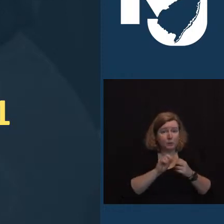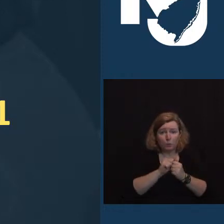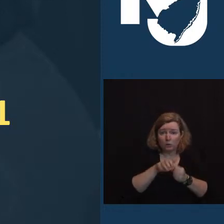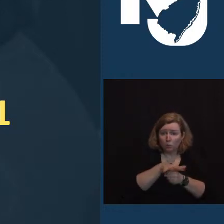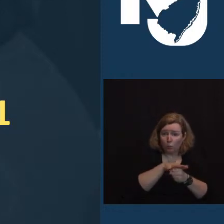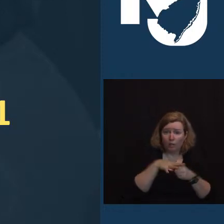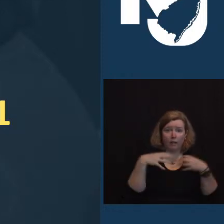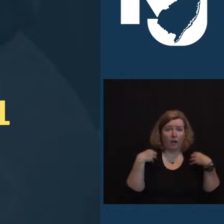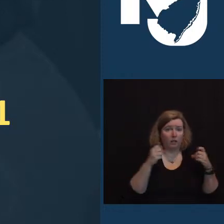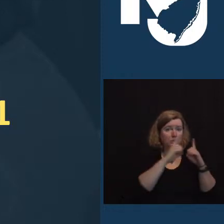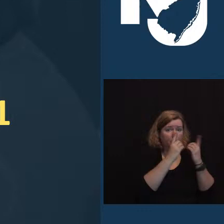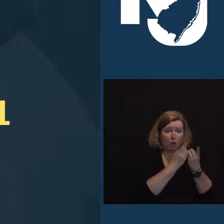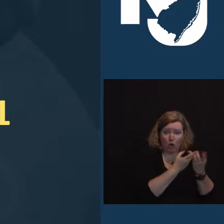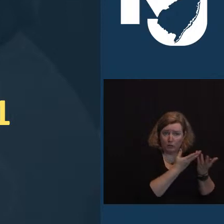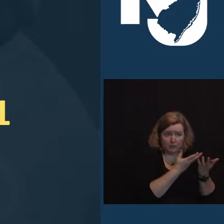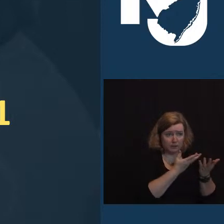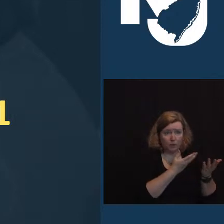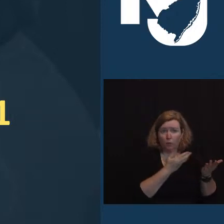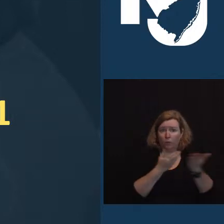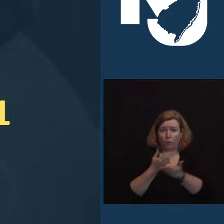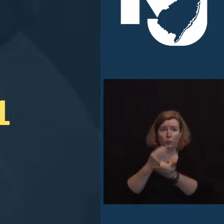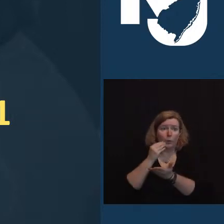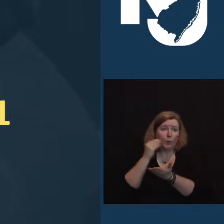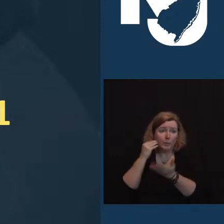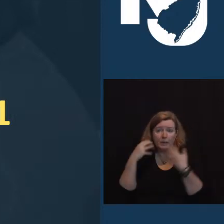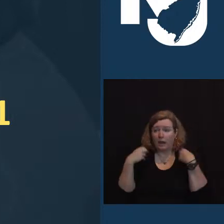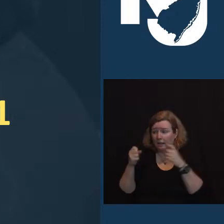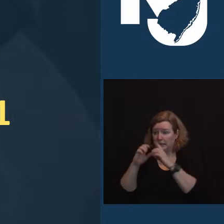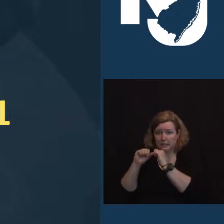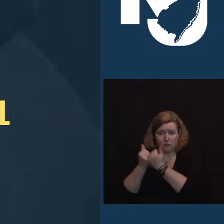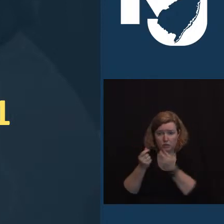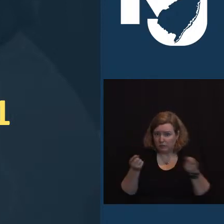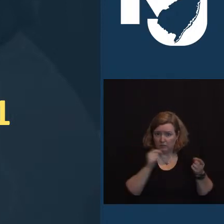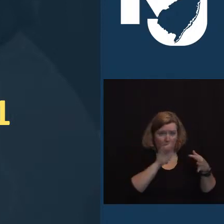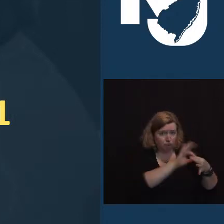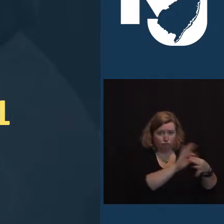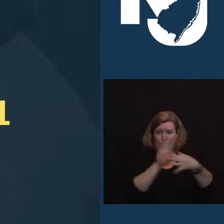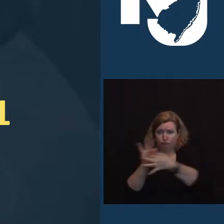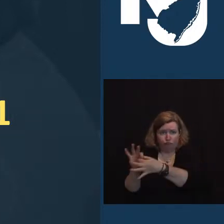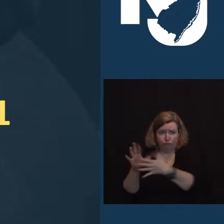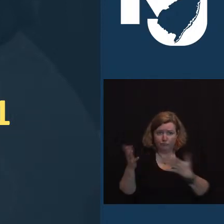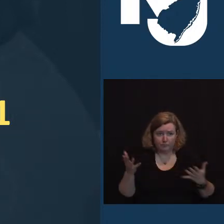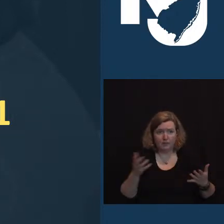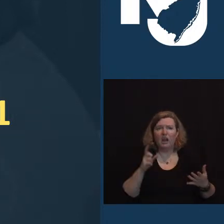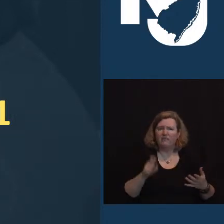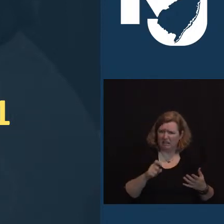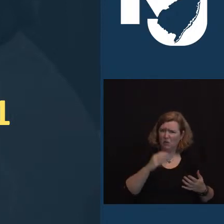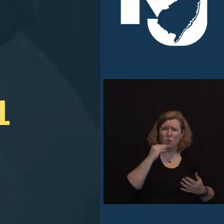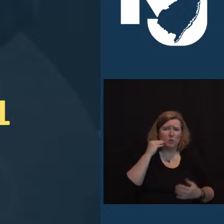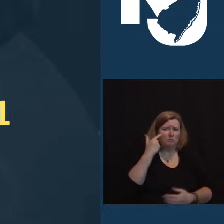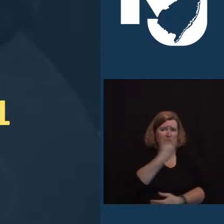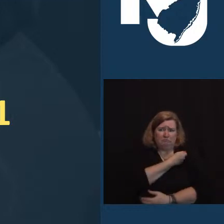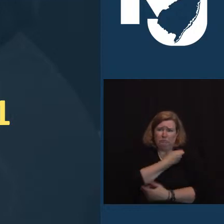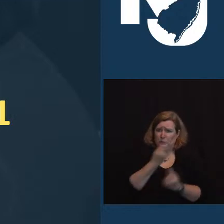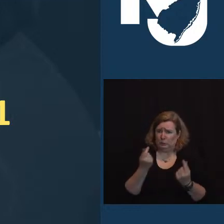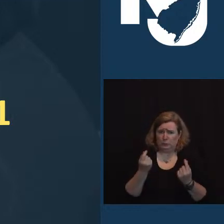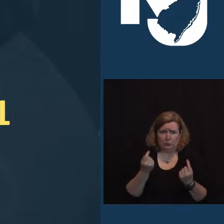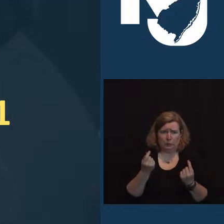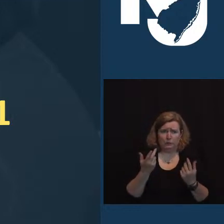home health agency and who need an in-home vaccination should visit that website, which is